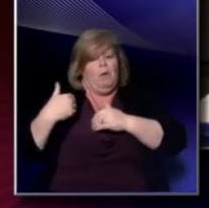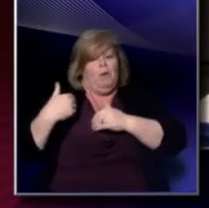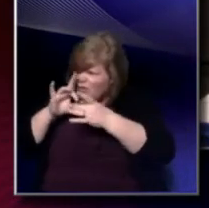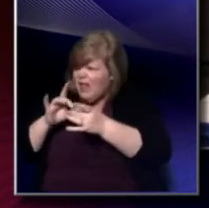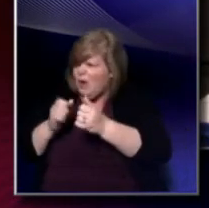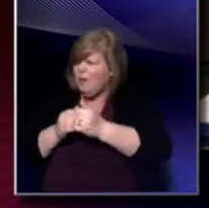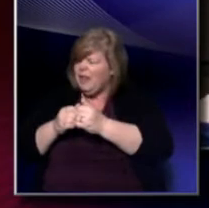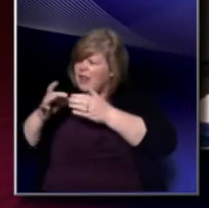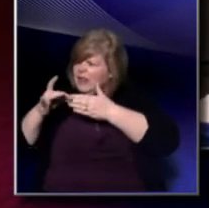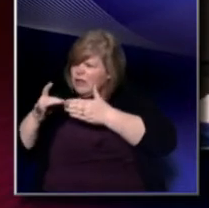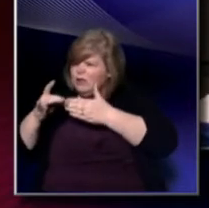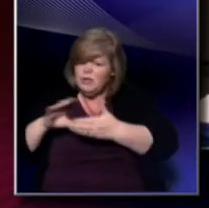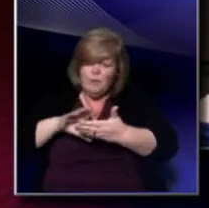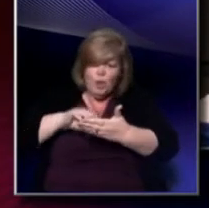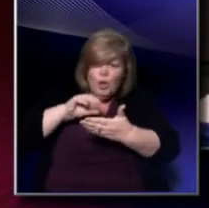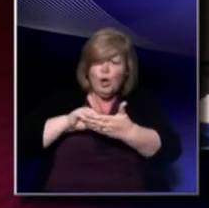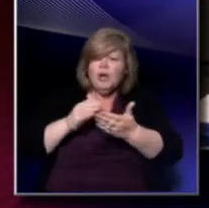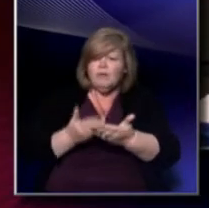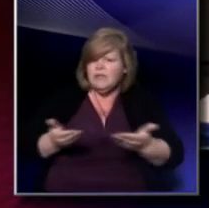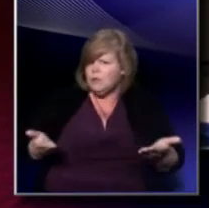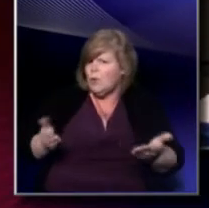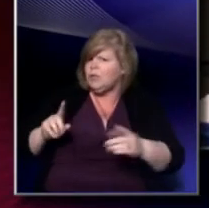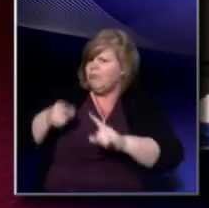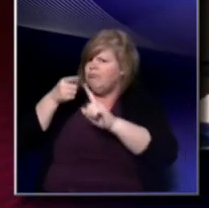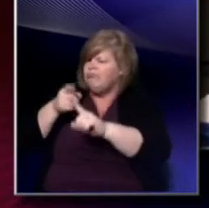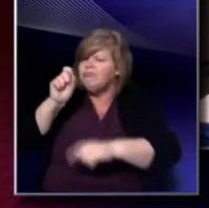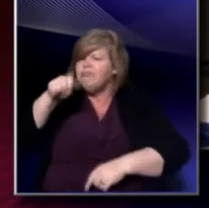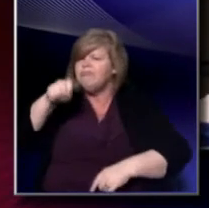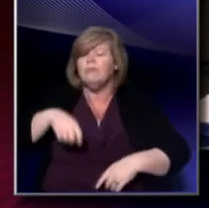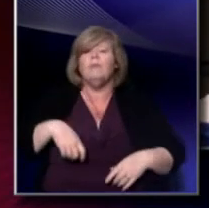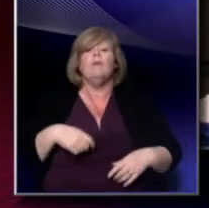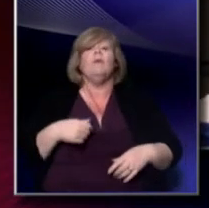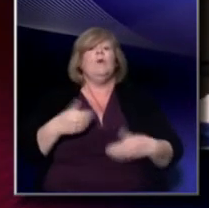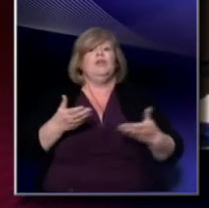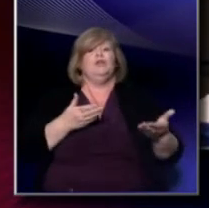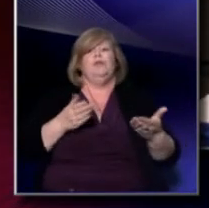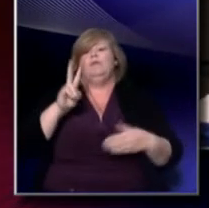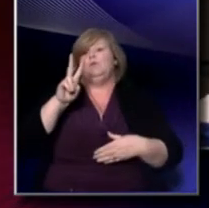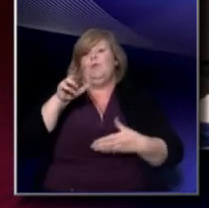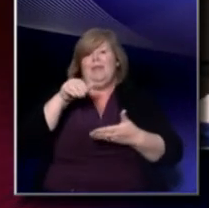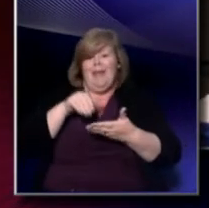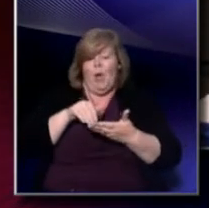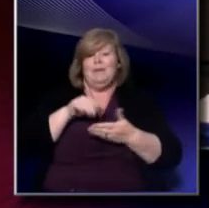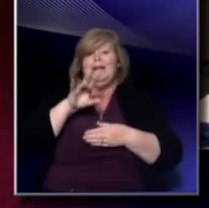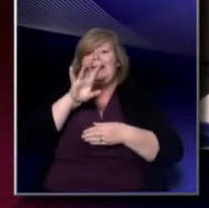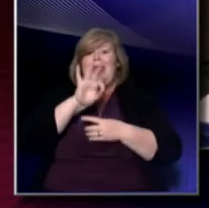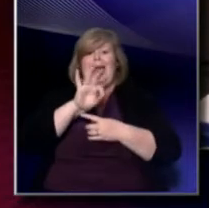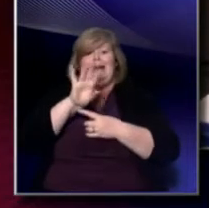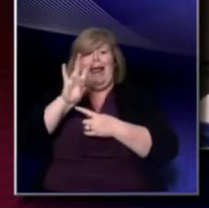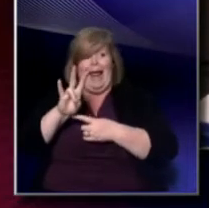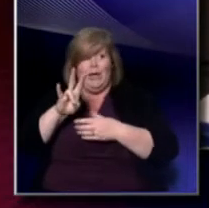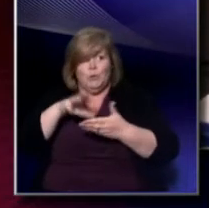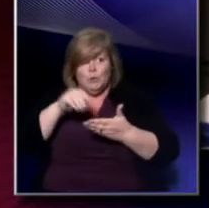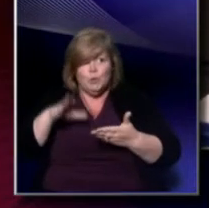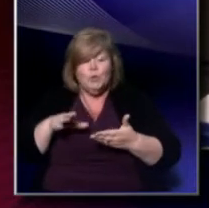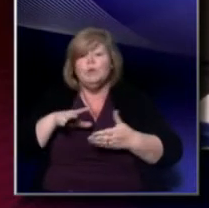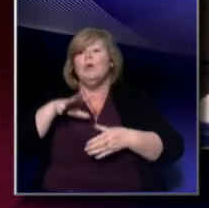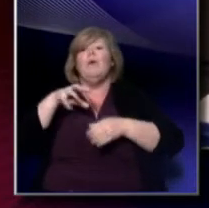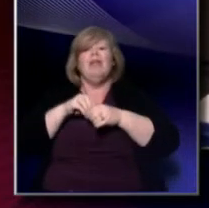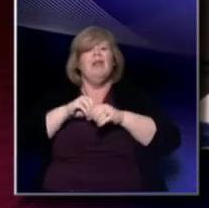and choices. ASDB currently serves 2,098 students in their site-based regional